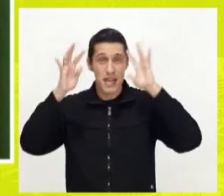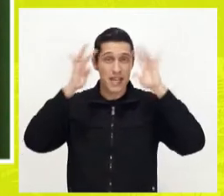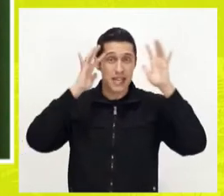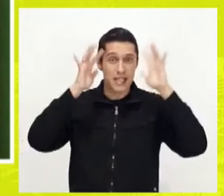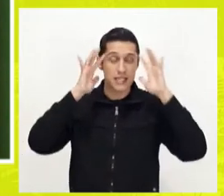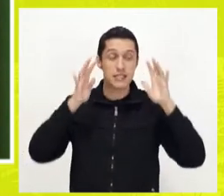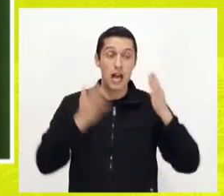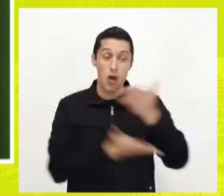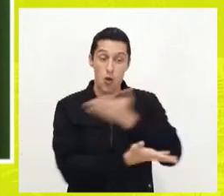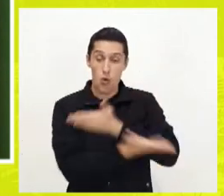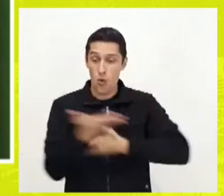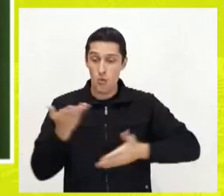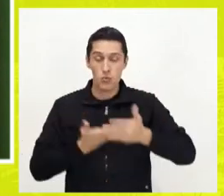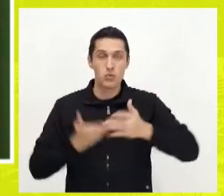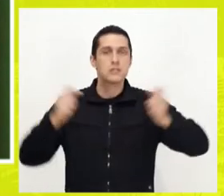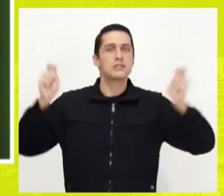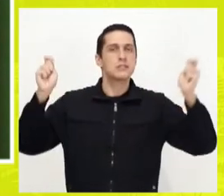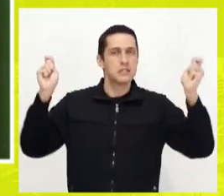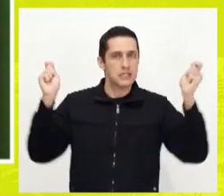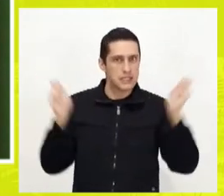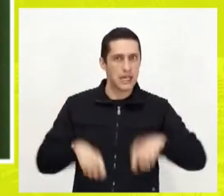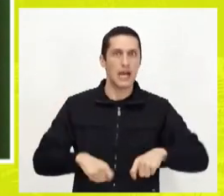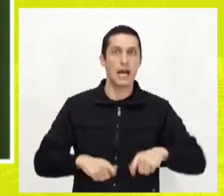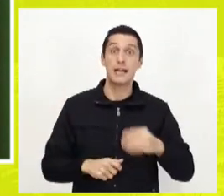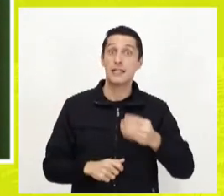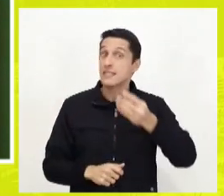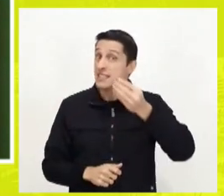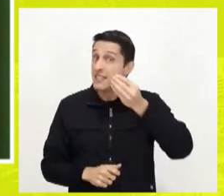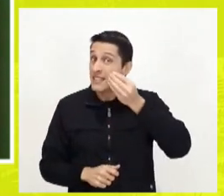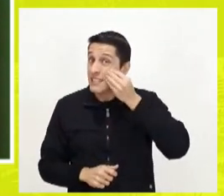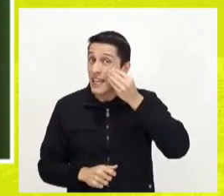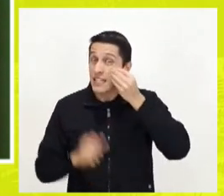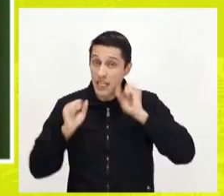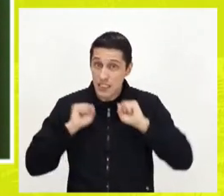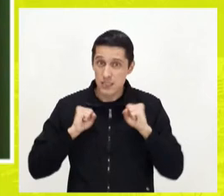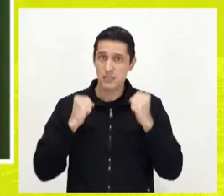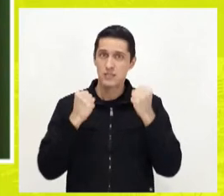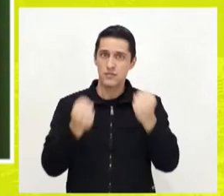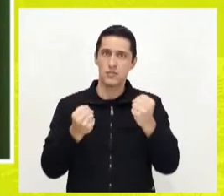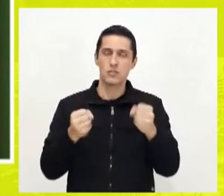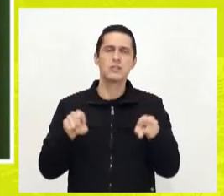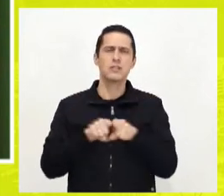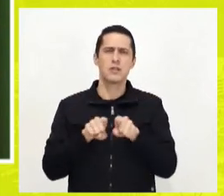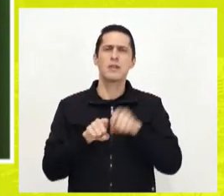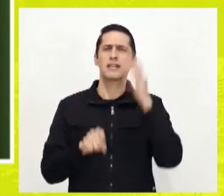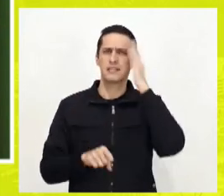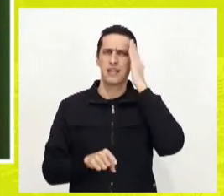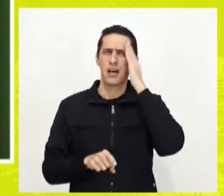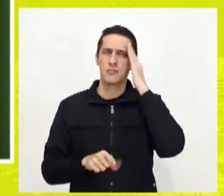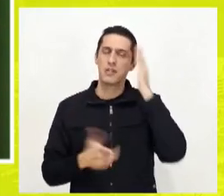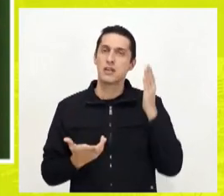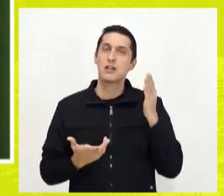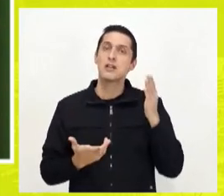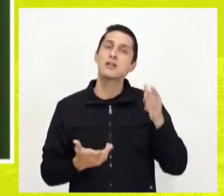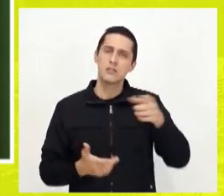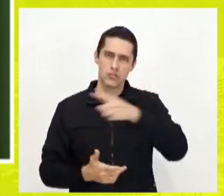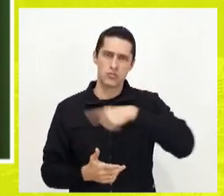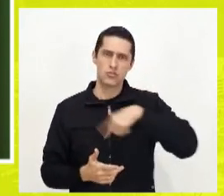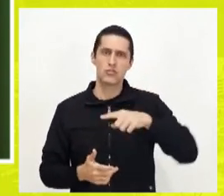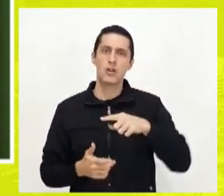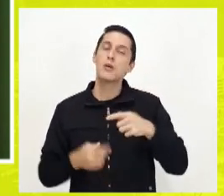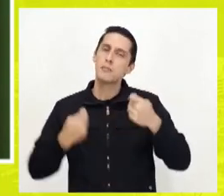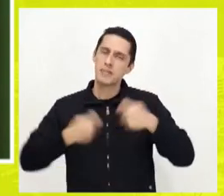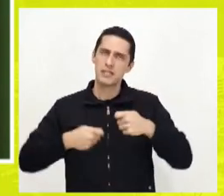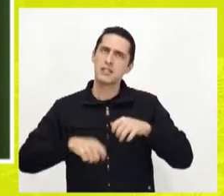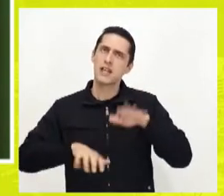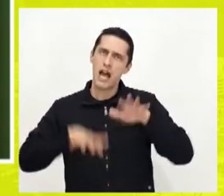of collaboration as something possible for us to seek what's possible and that we know that it's possible to make